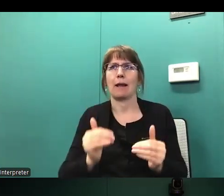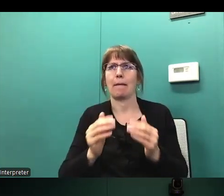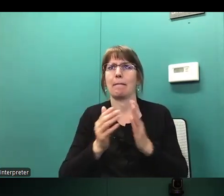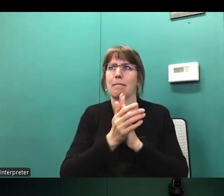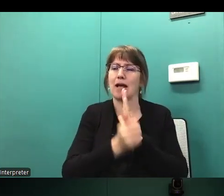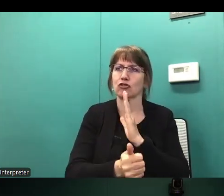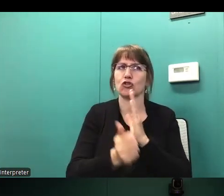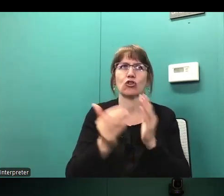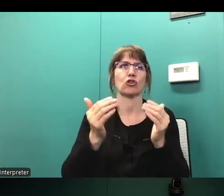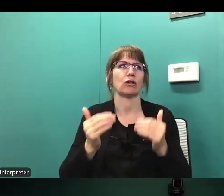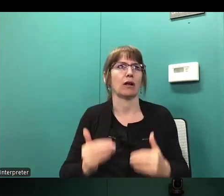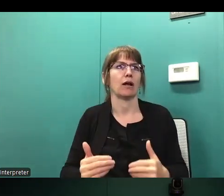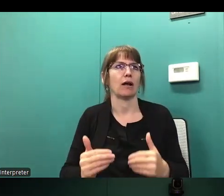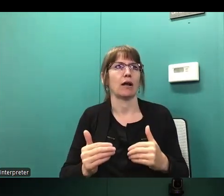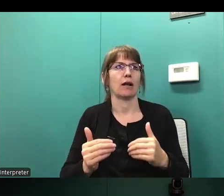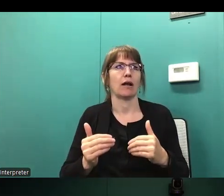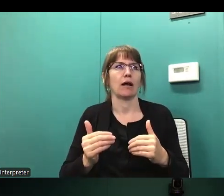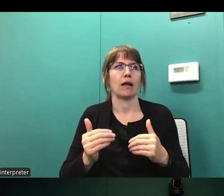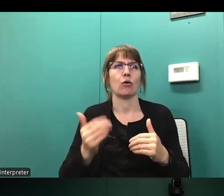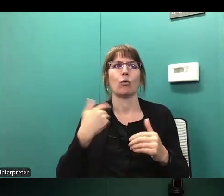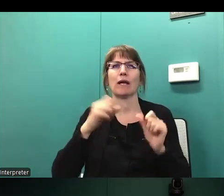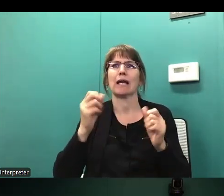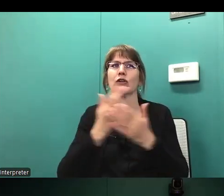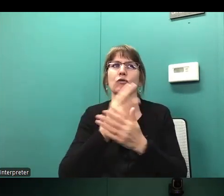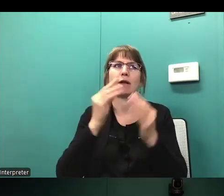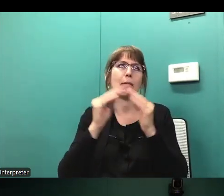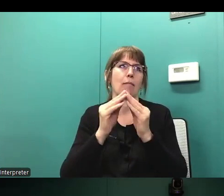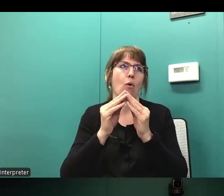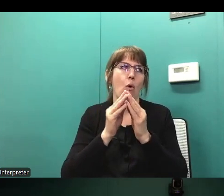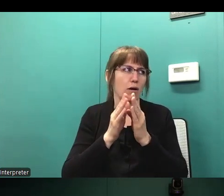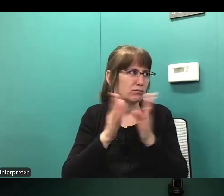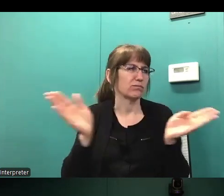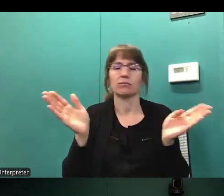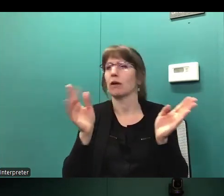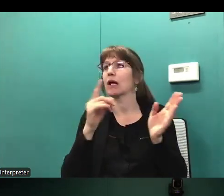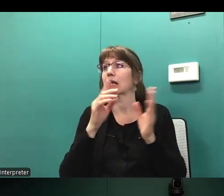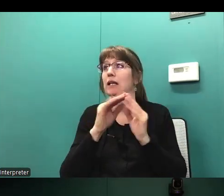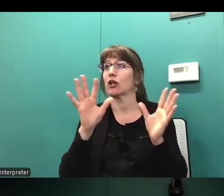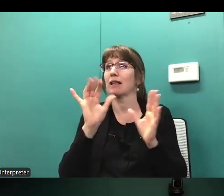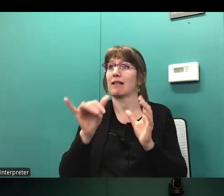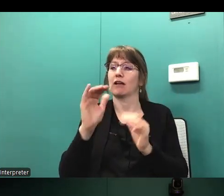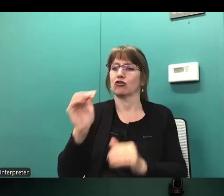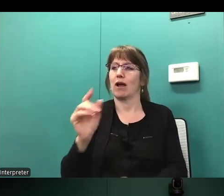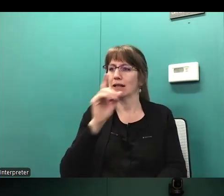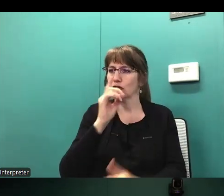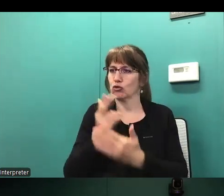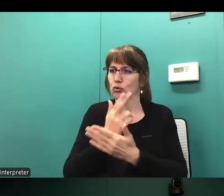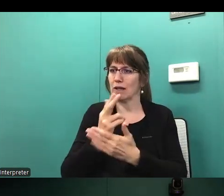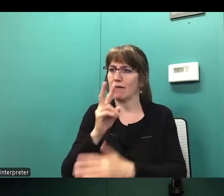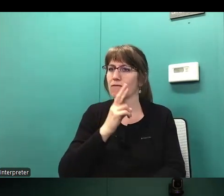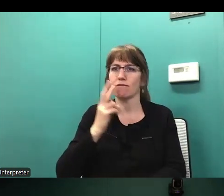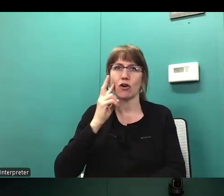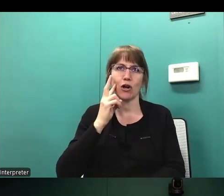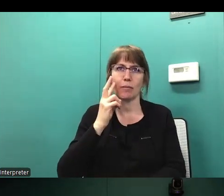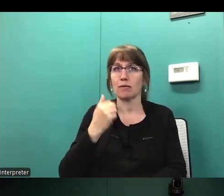be generalized. I think we can use it a little bit more subjectively. Clearly this child is like using some verbs, and so we're not like